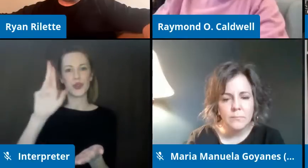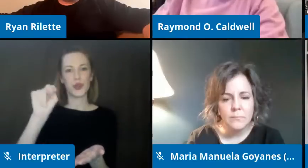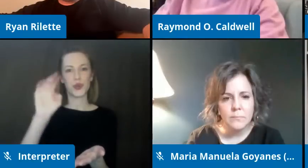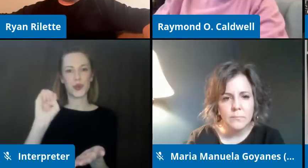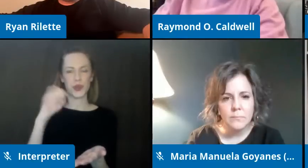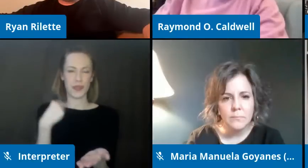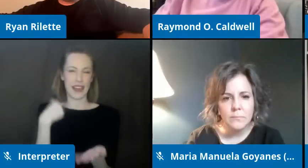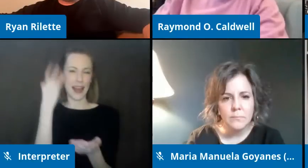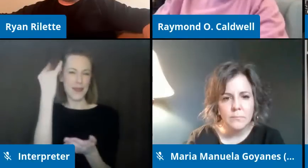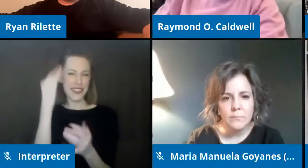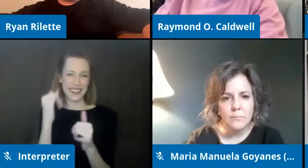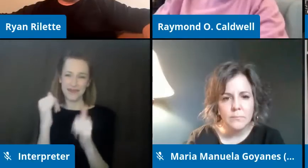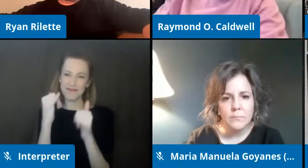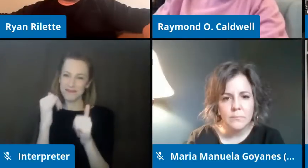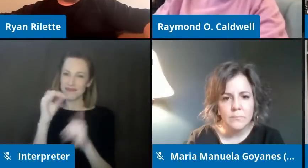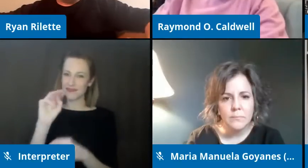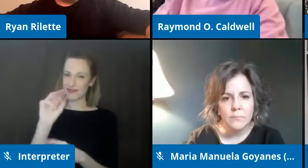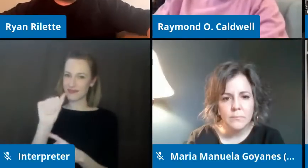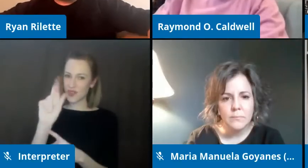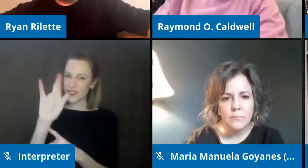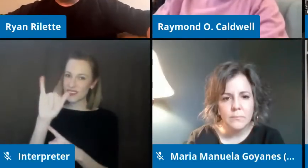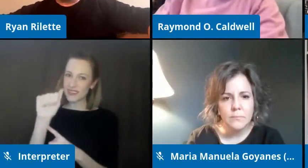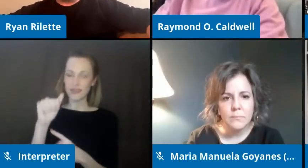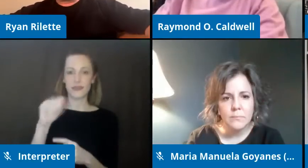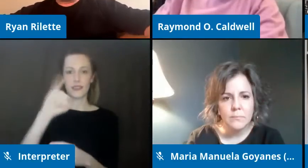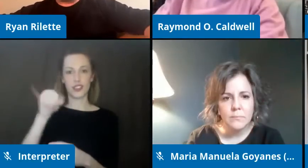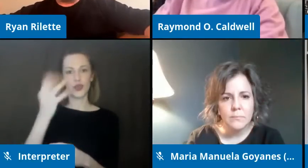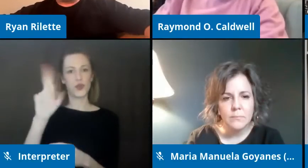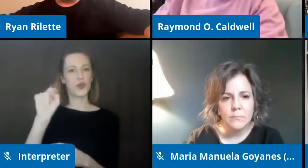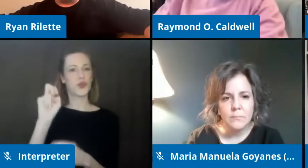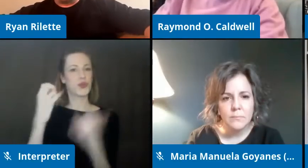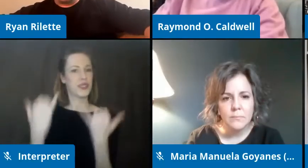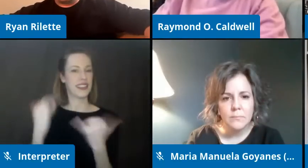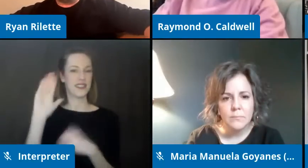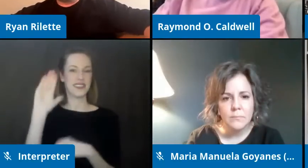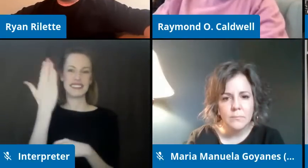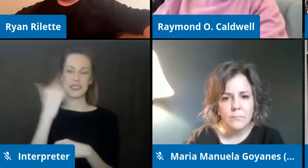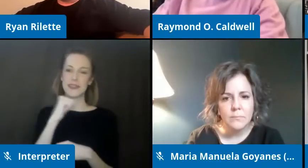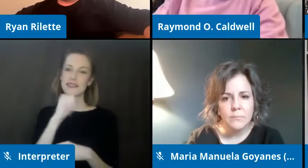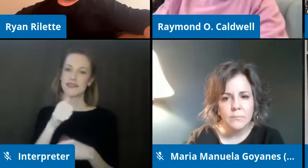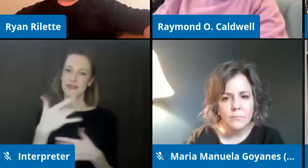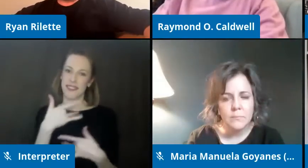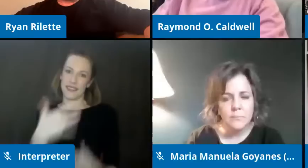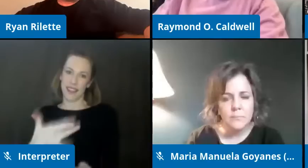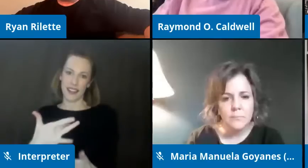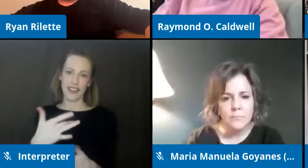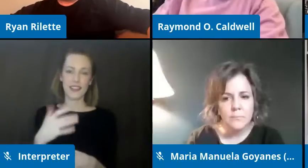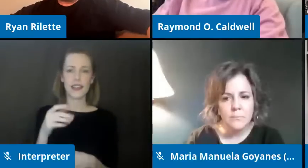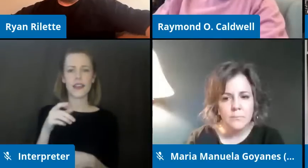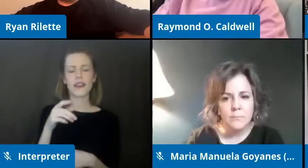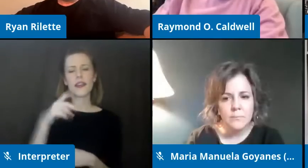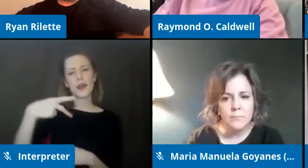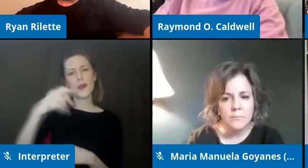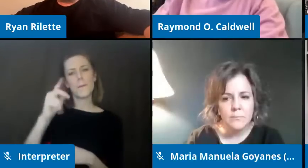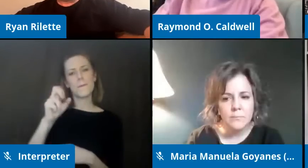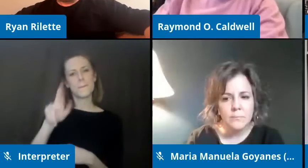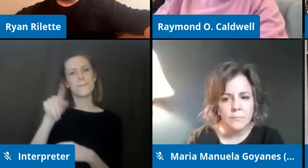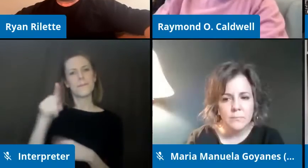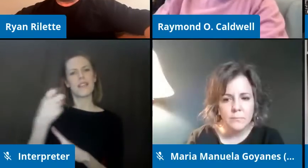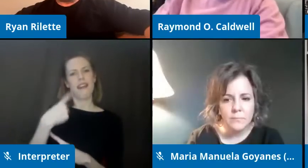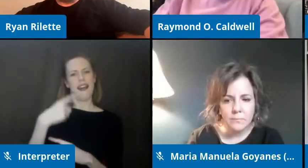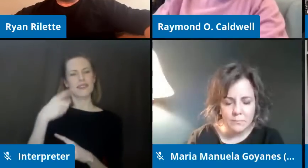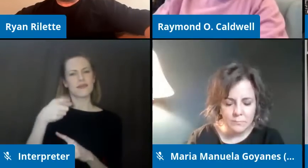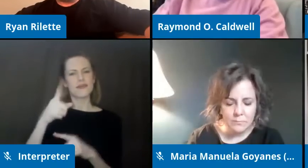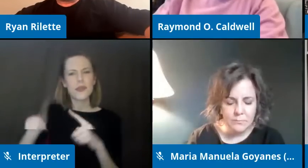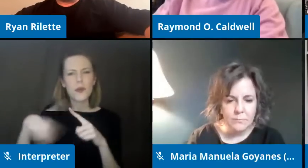unlikely. We are looking at, you had said earlier, what are we planning for? What are we expecting? I mean, we're planning